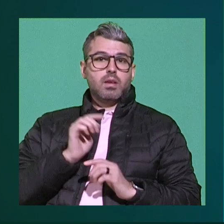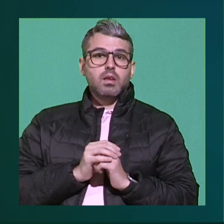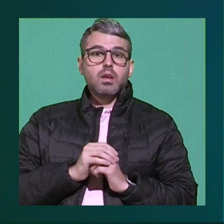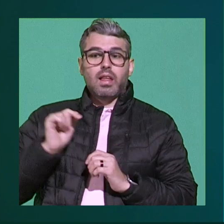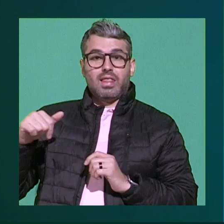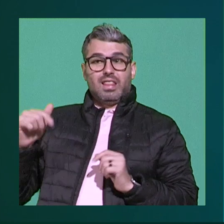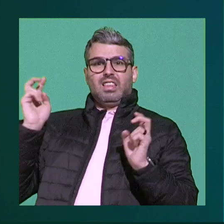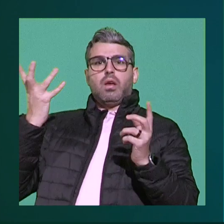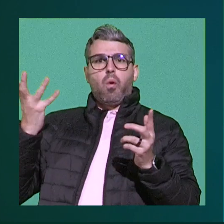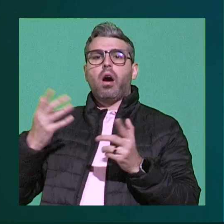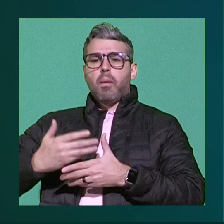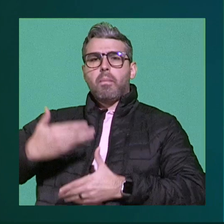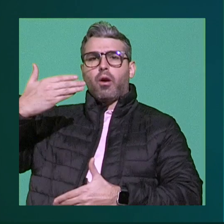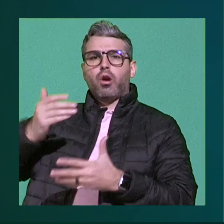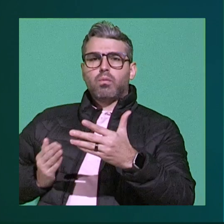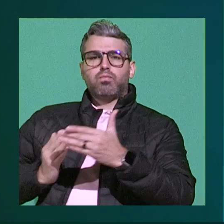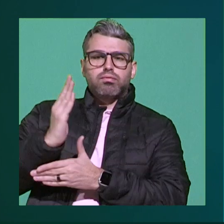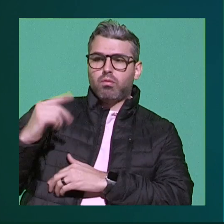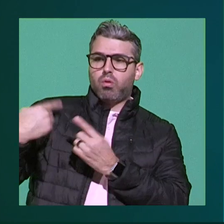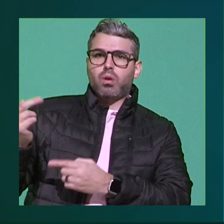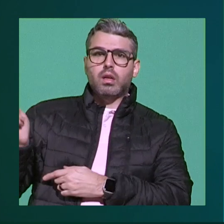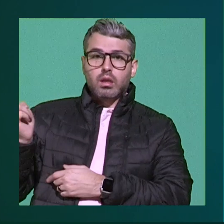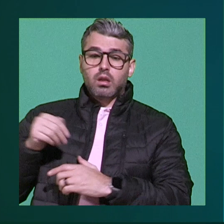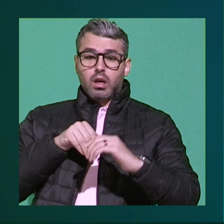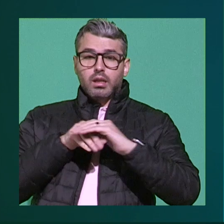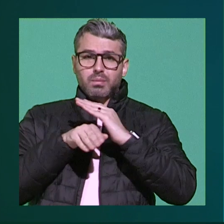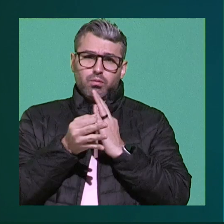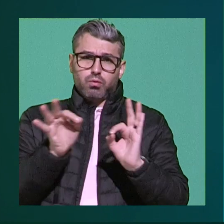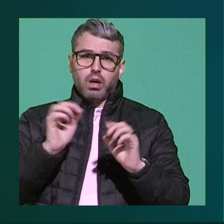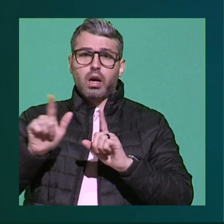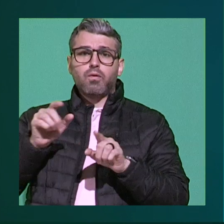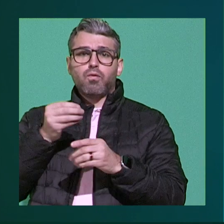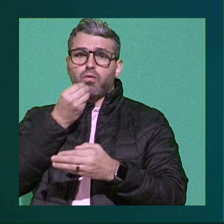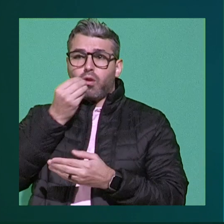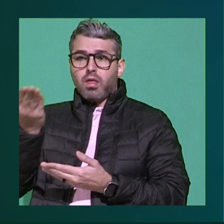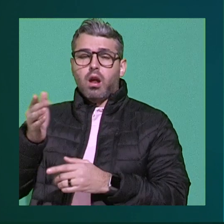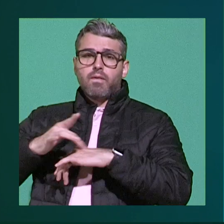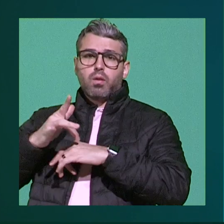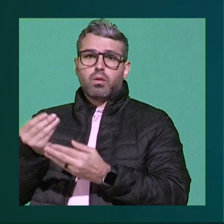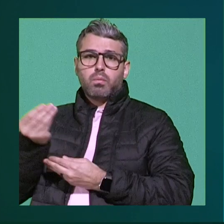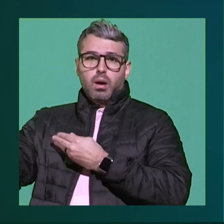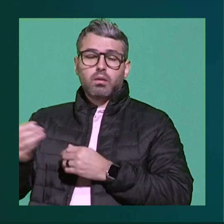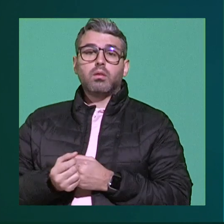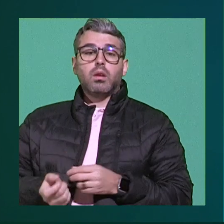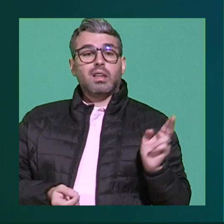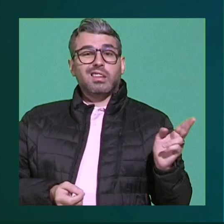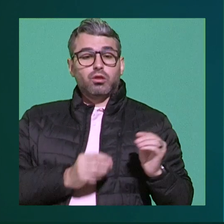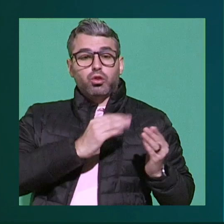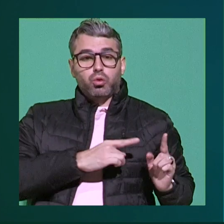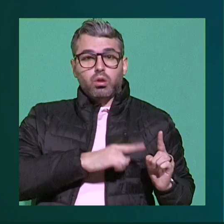year is Breaking Barriers in History. Admission is free and there will be food available for purchase. History students will